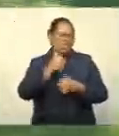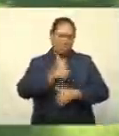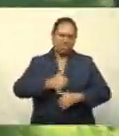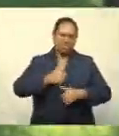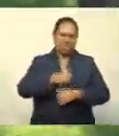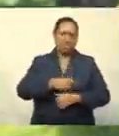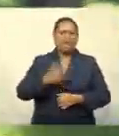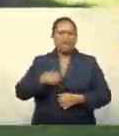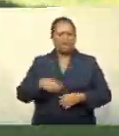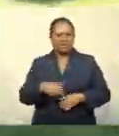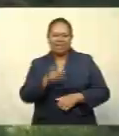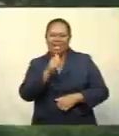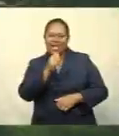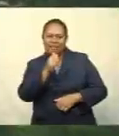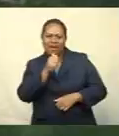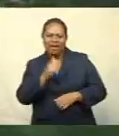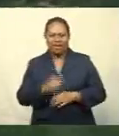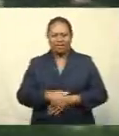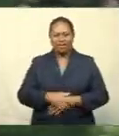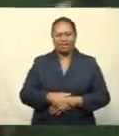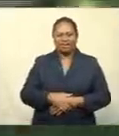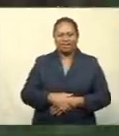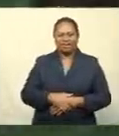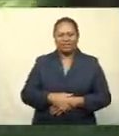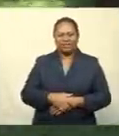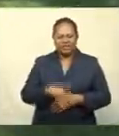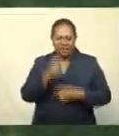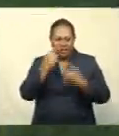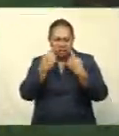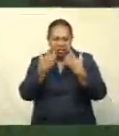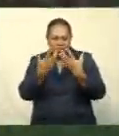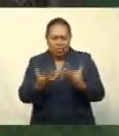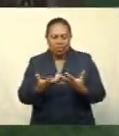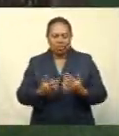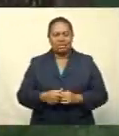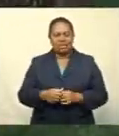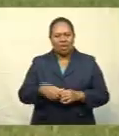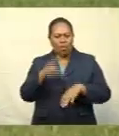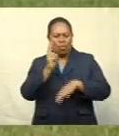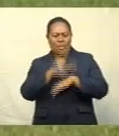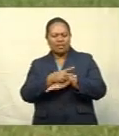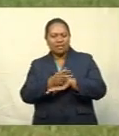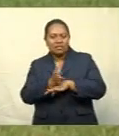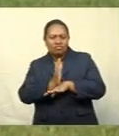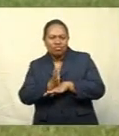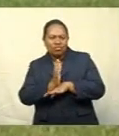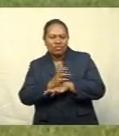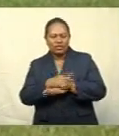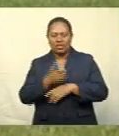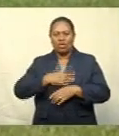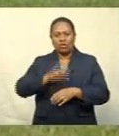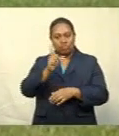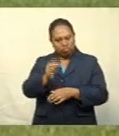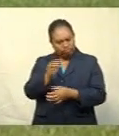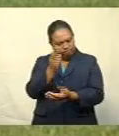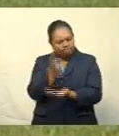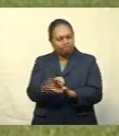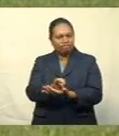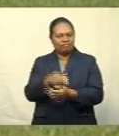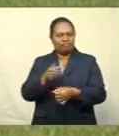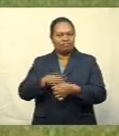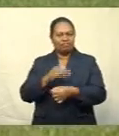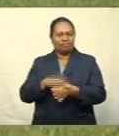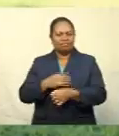really admire like all the stunts. Been watching too many Spider-Man movies and then wanted to put it to a real deal and then train myself